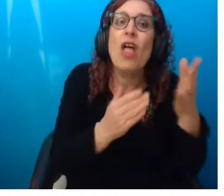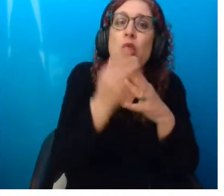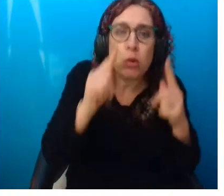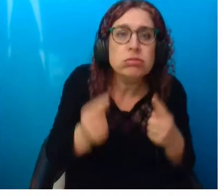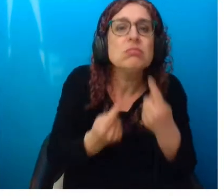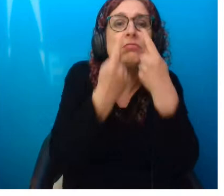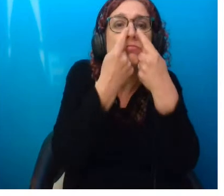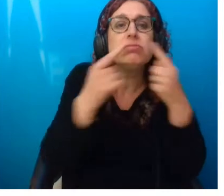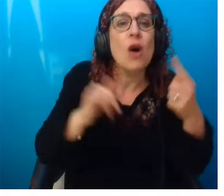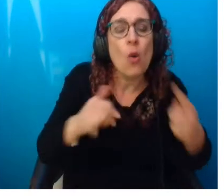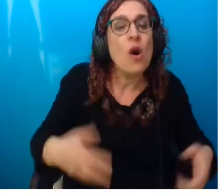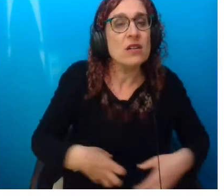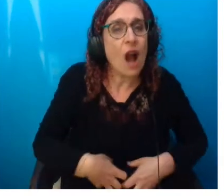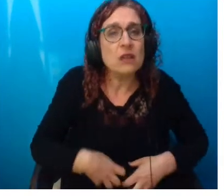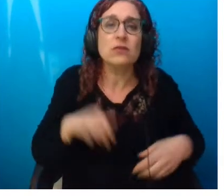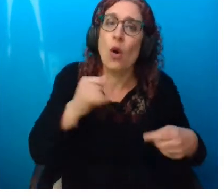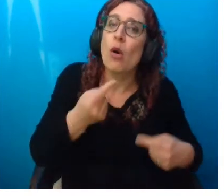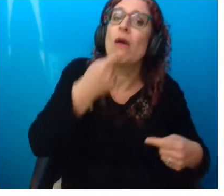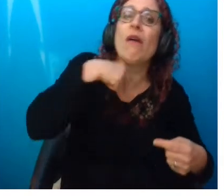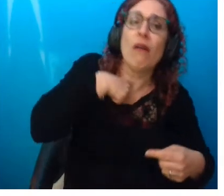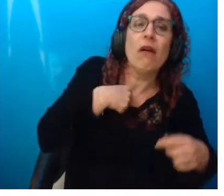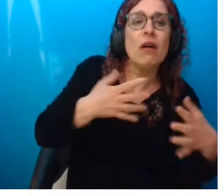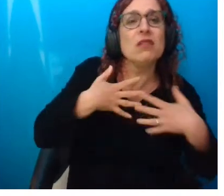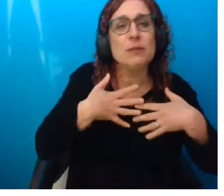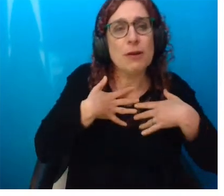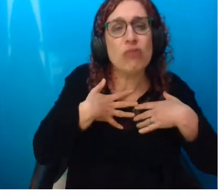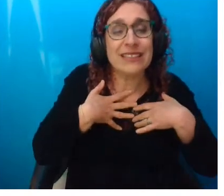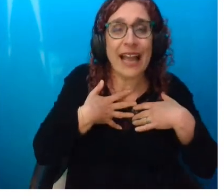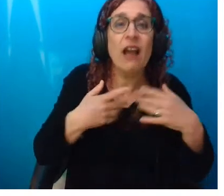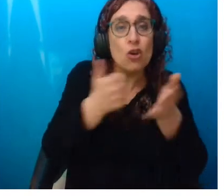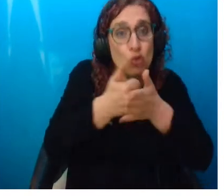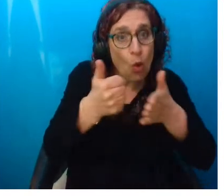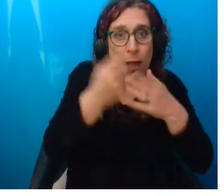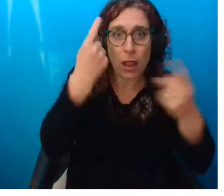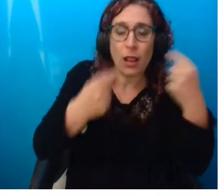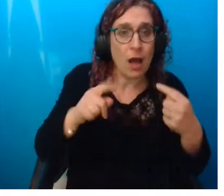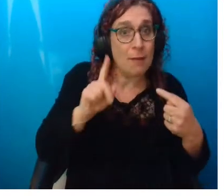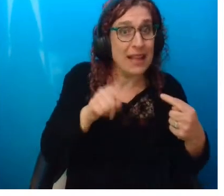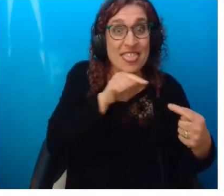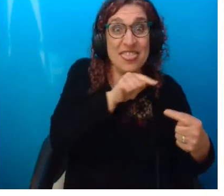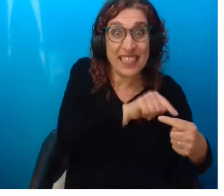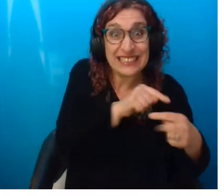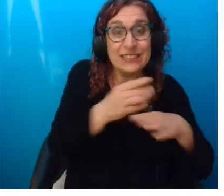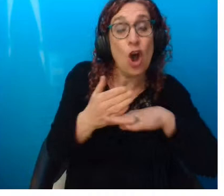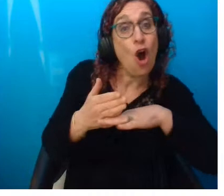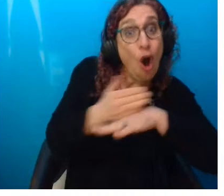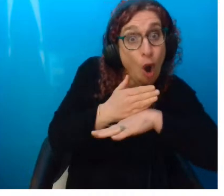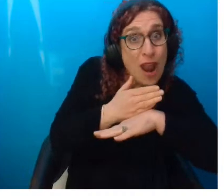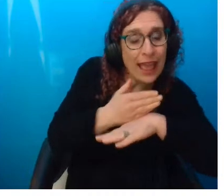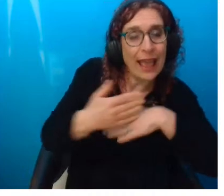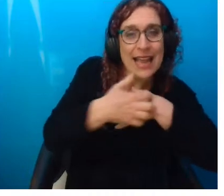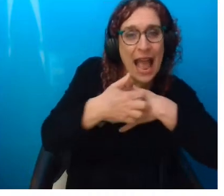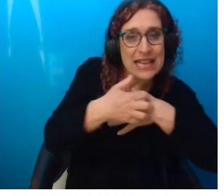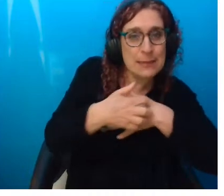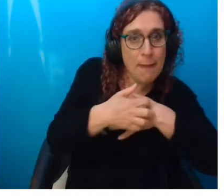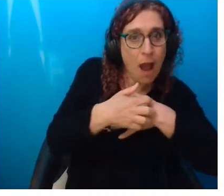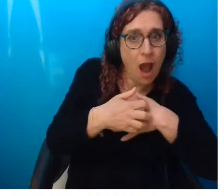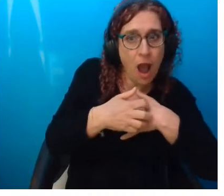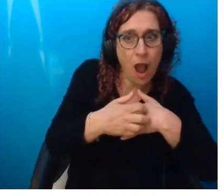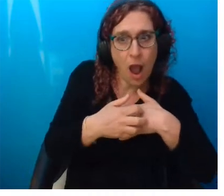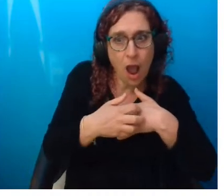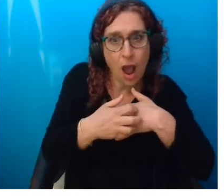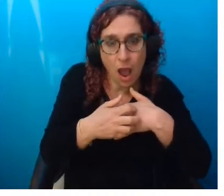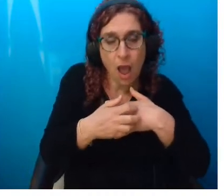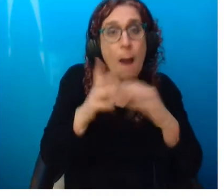gut mucosa, and that the early development of eczema. So it may also be that if you restore that